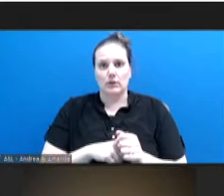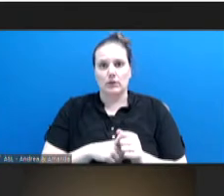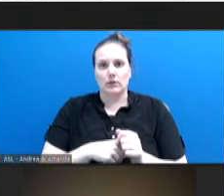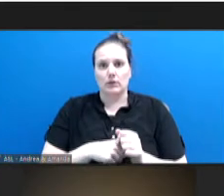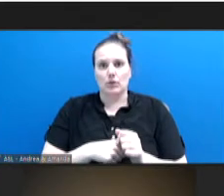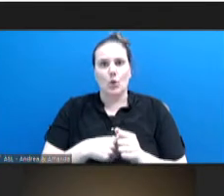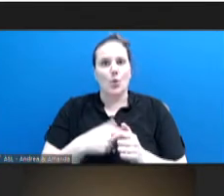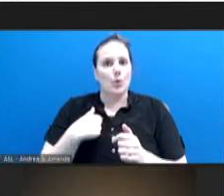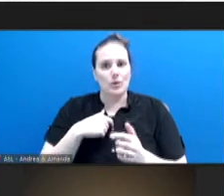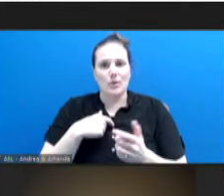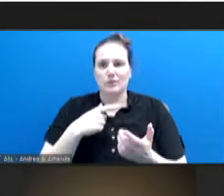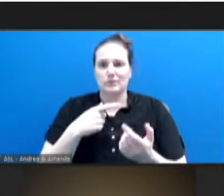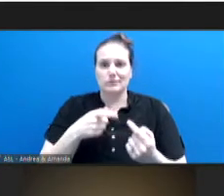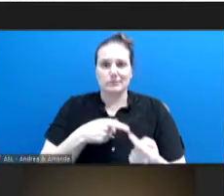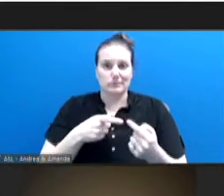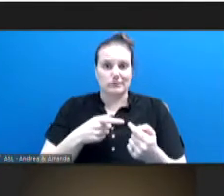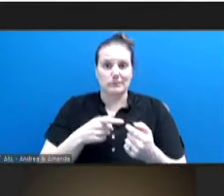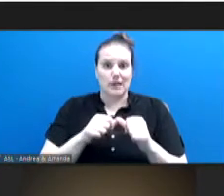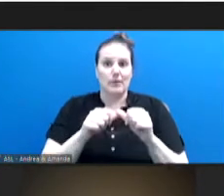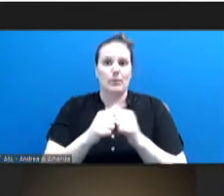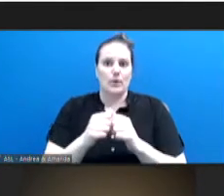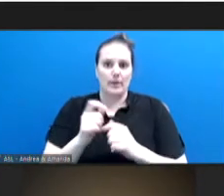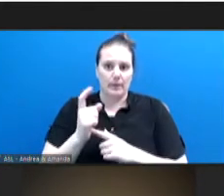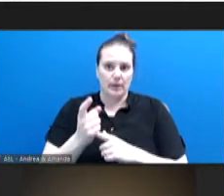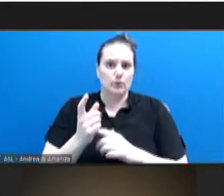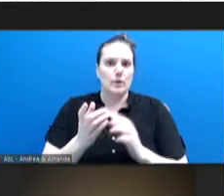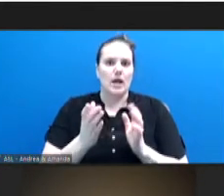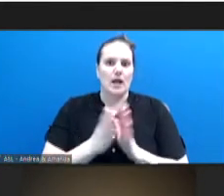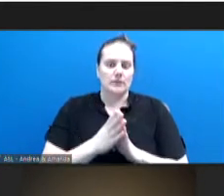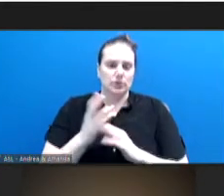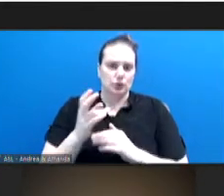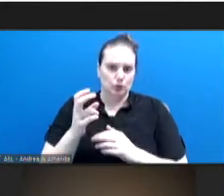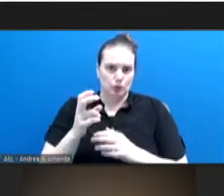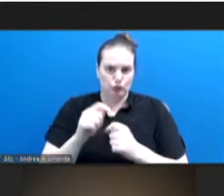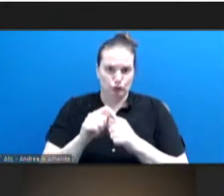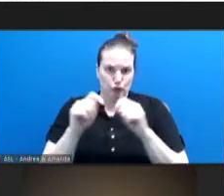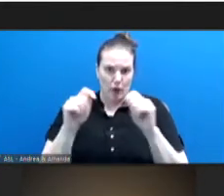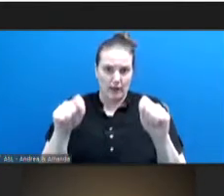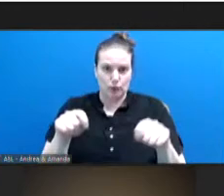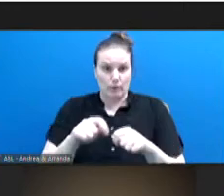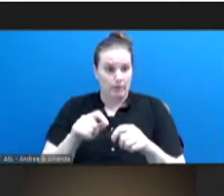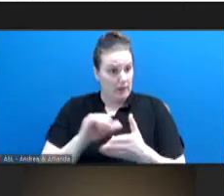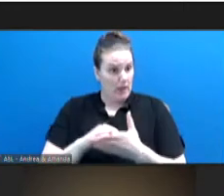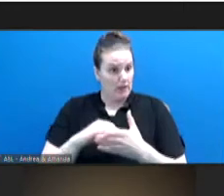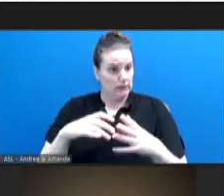we were having trouble keeping up with the minutes. So we asked if getting transcripts was